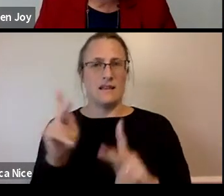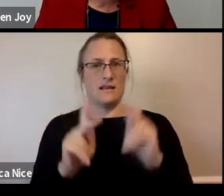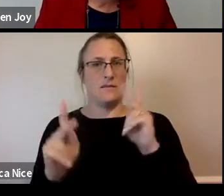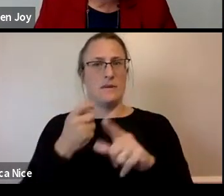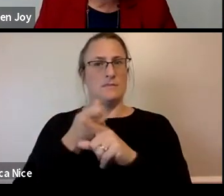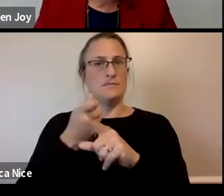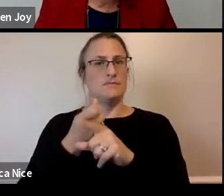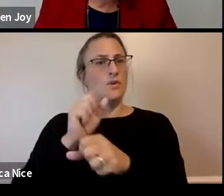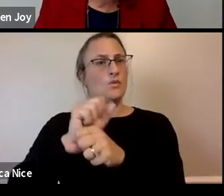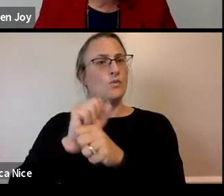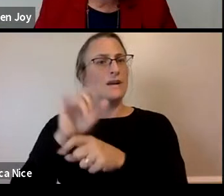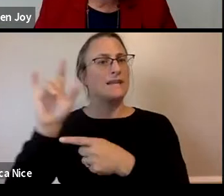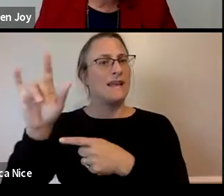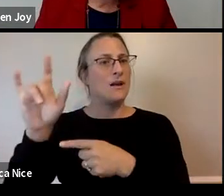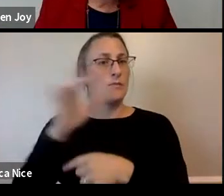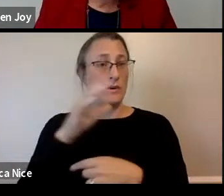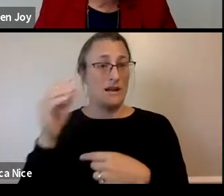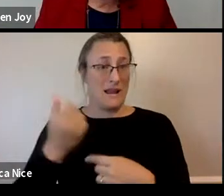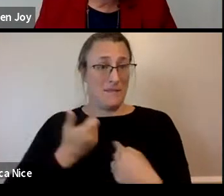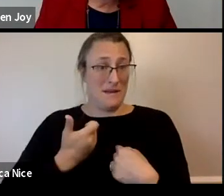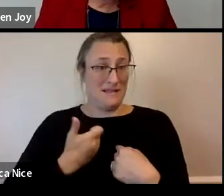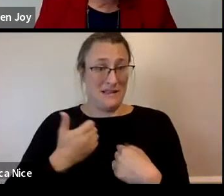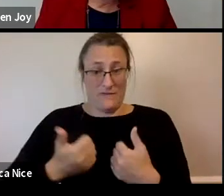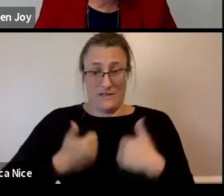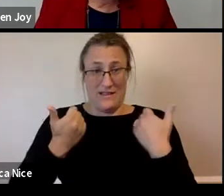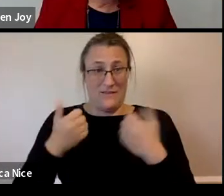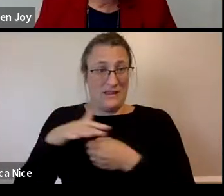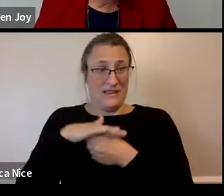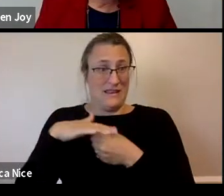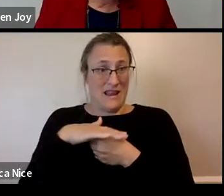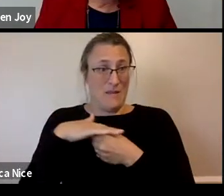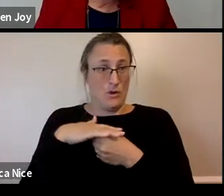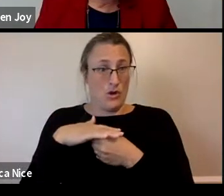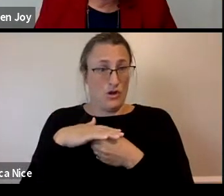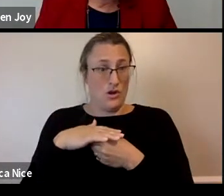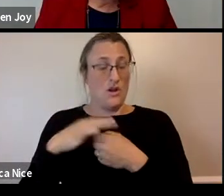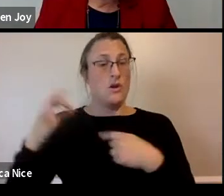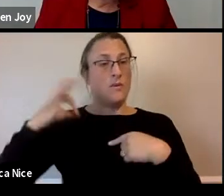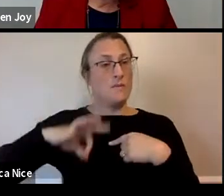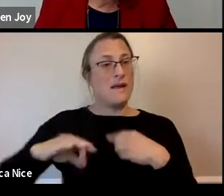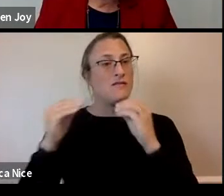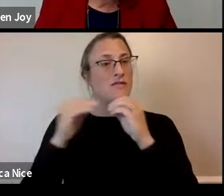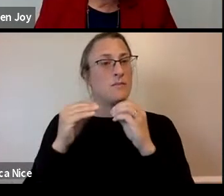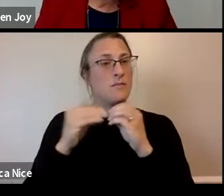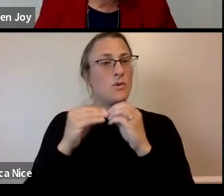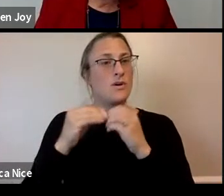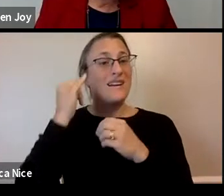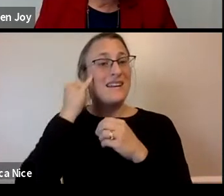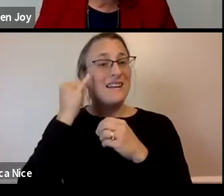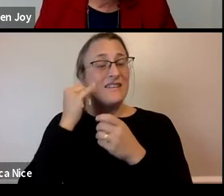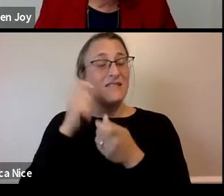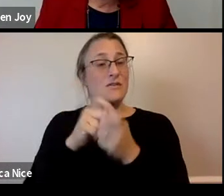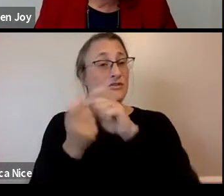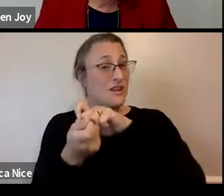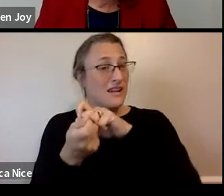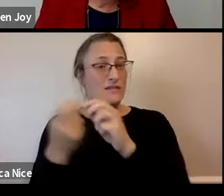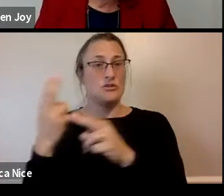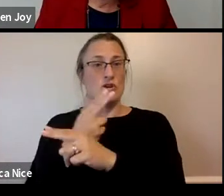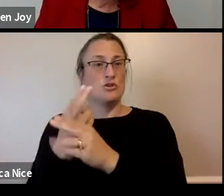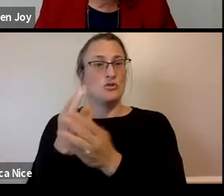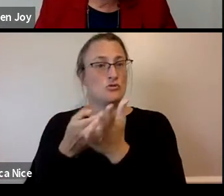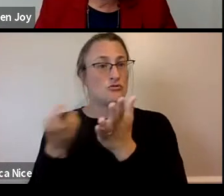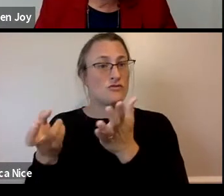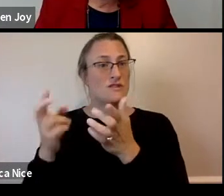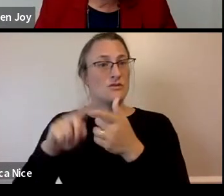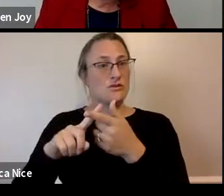airport, and myself as somebody who lives in the neighborhood, would benefit more from these resources being used to extend a